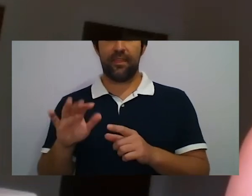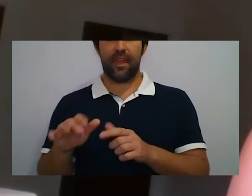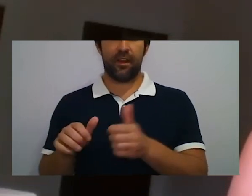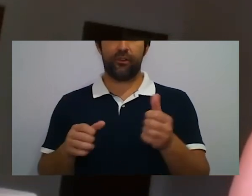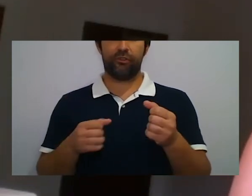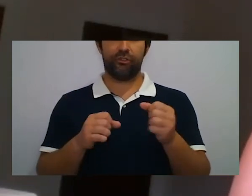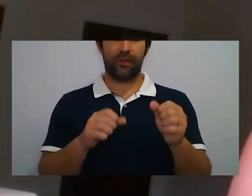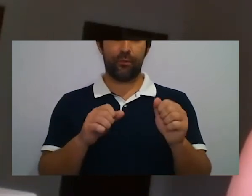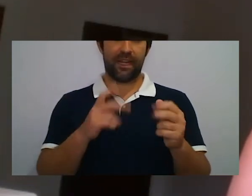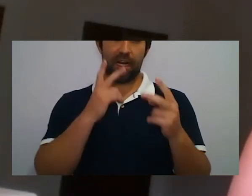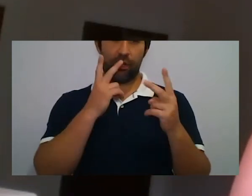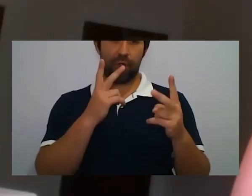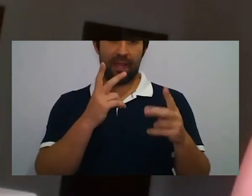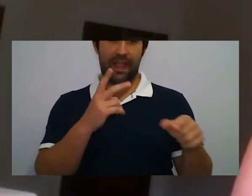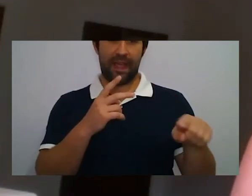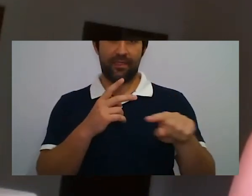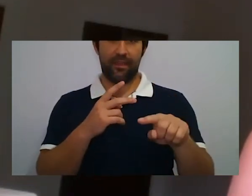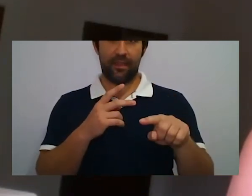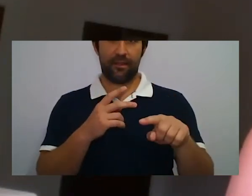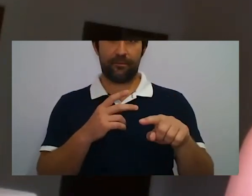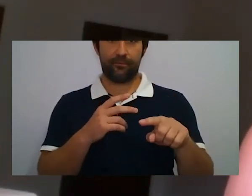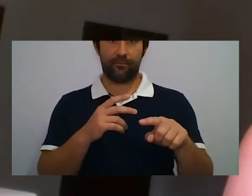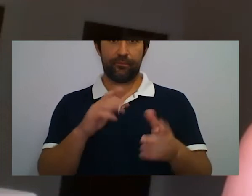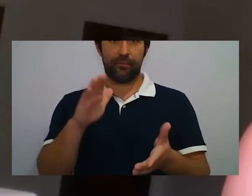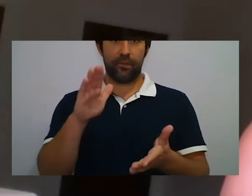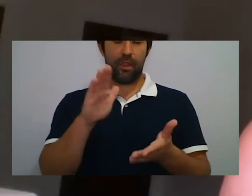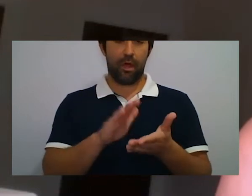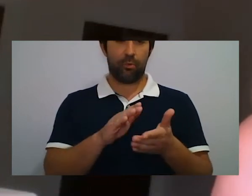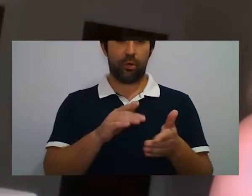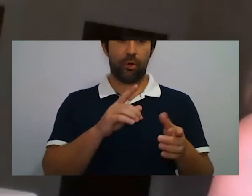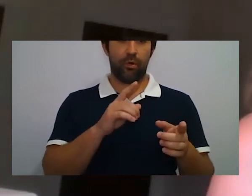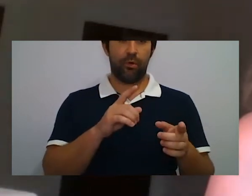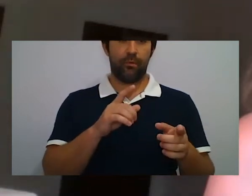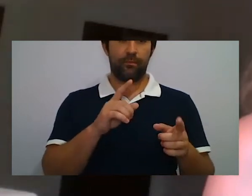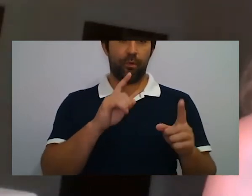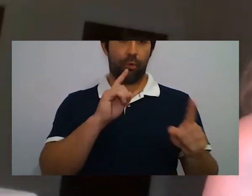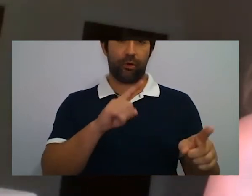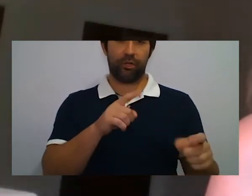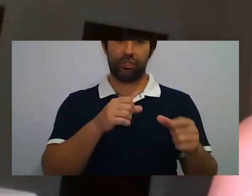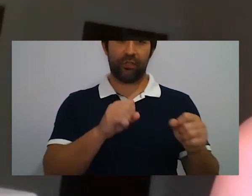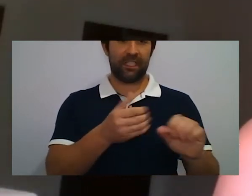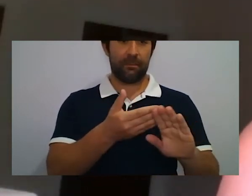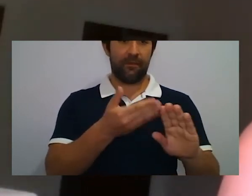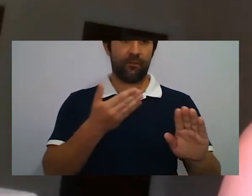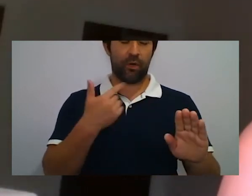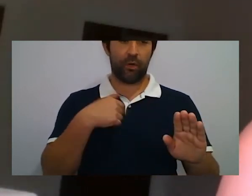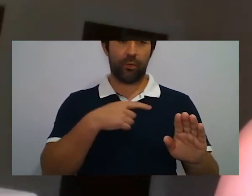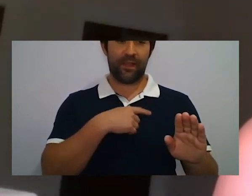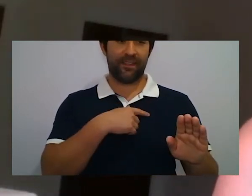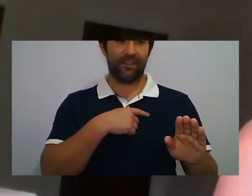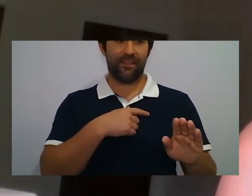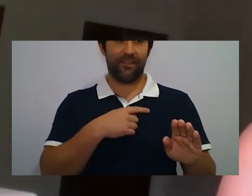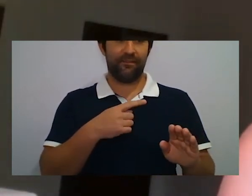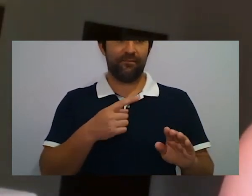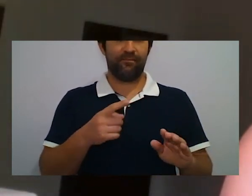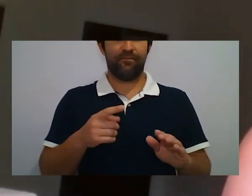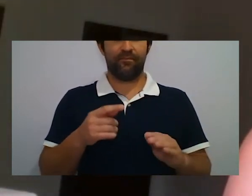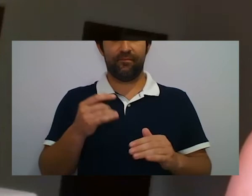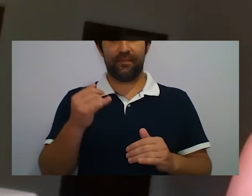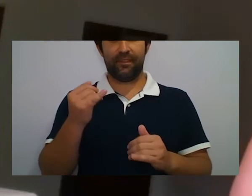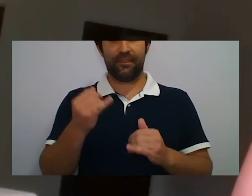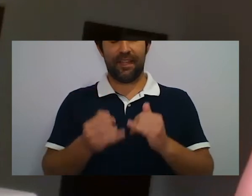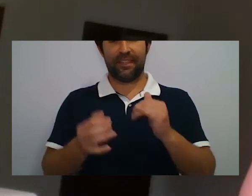special assets that we have in the city, and there's a lot of them. And unfortunately, many of them are in need of more than a